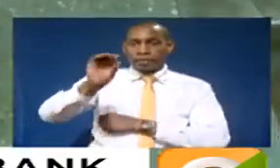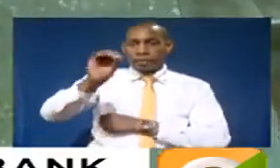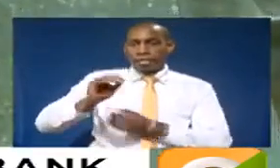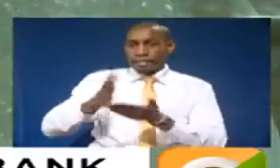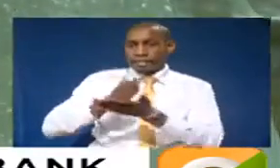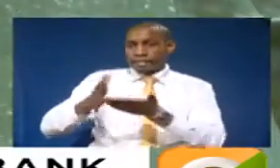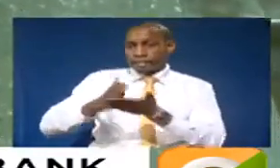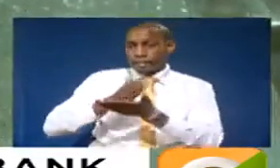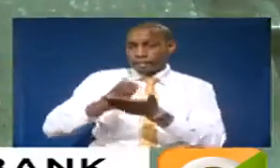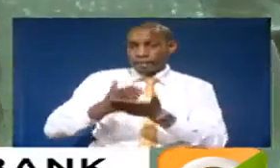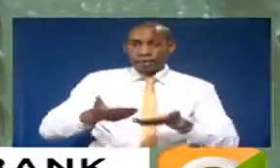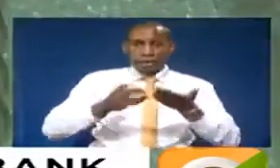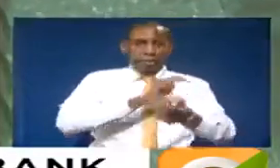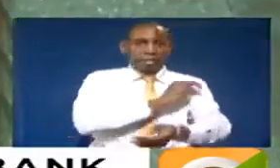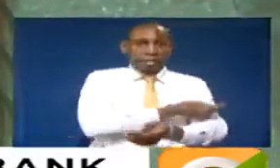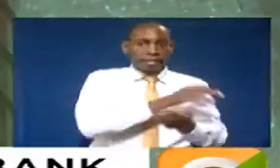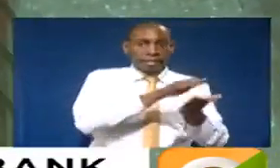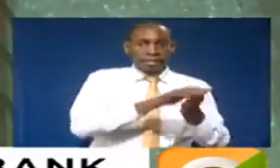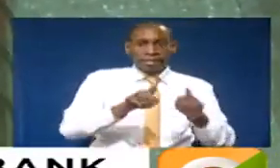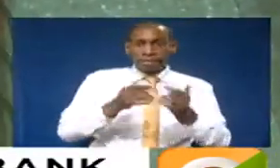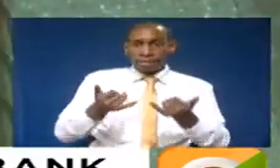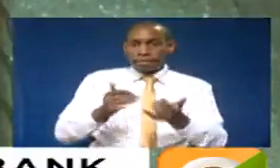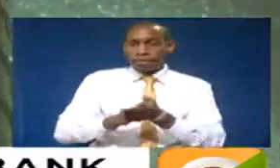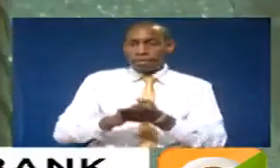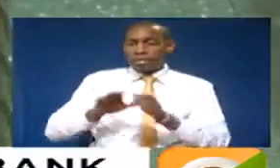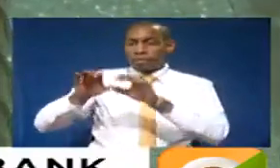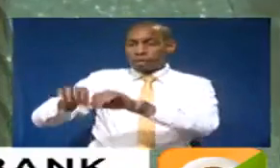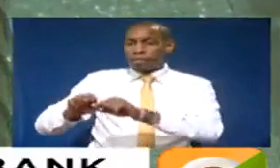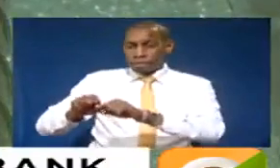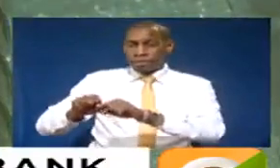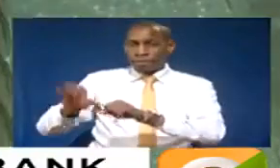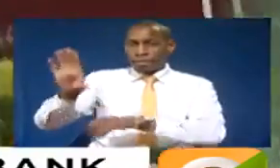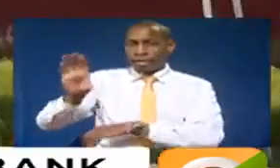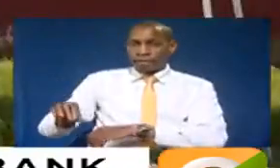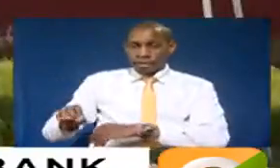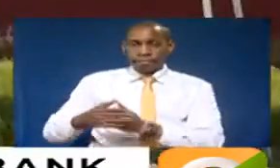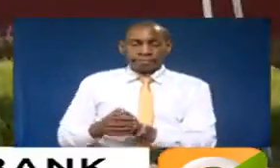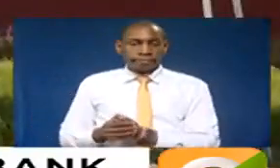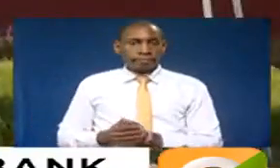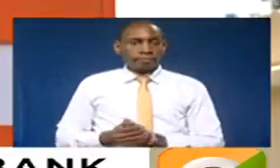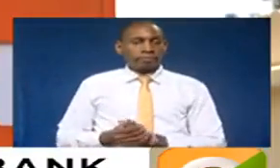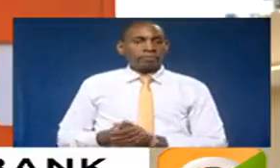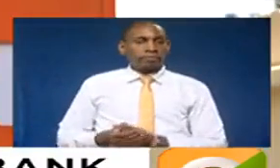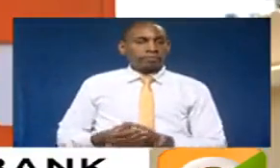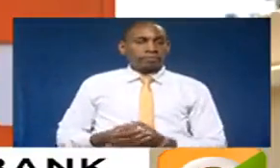stake in Sidian Bank to the Nigerian lender, which has been on an acquisition spree across Africa.